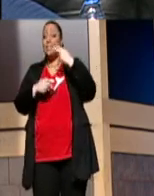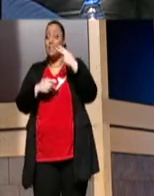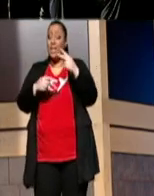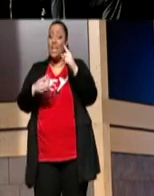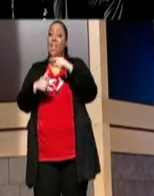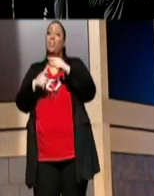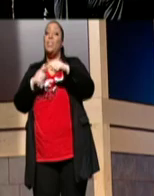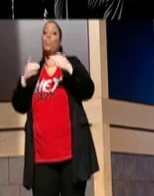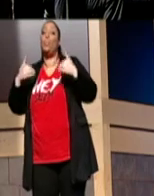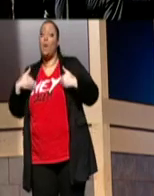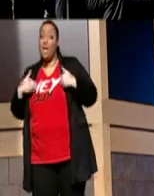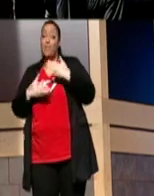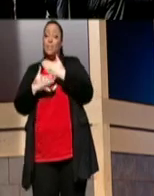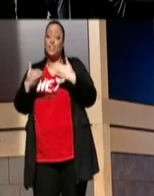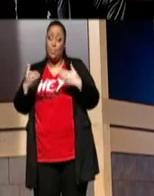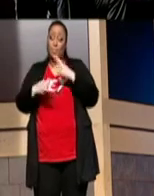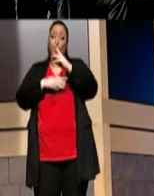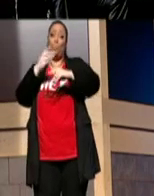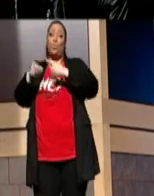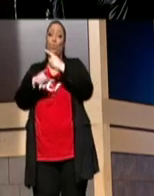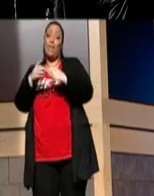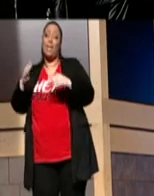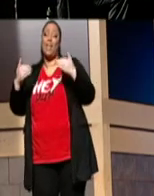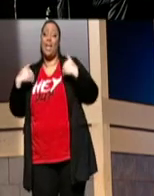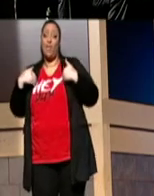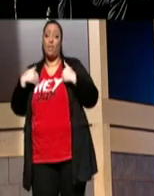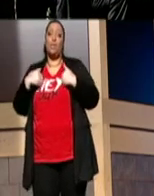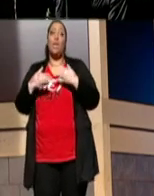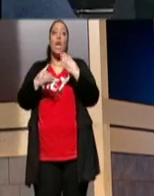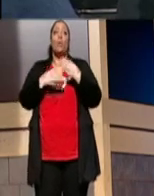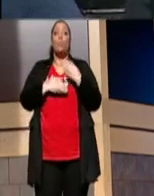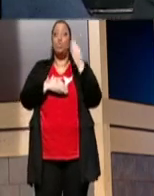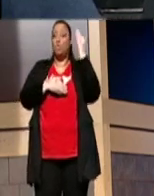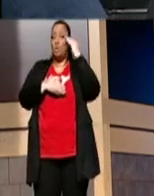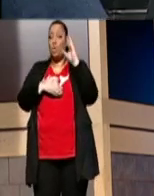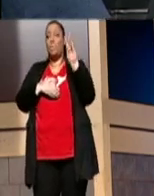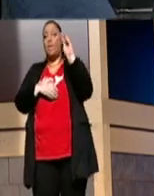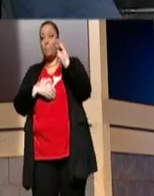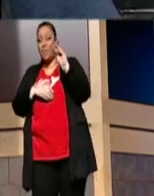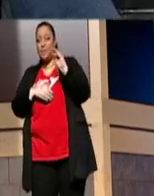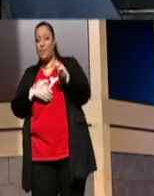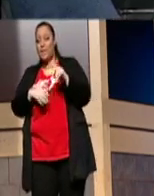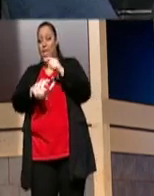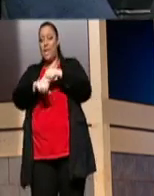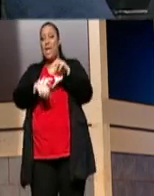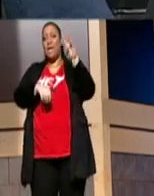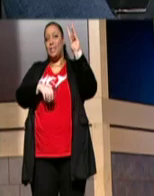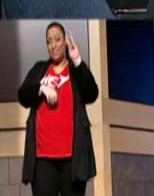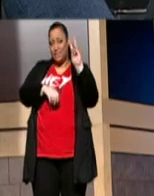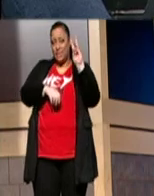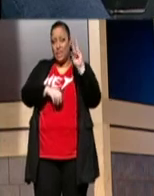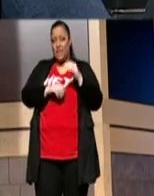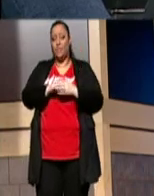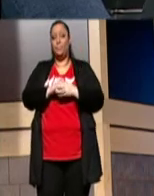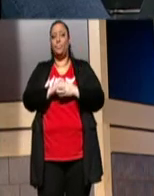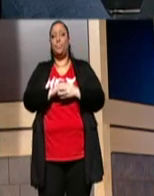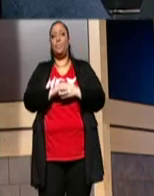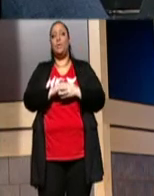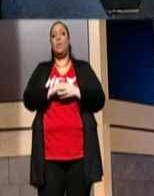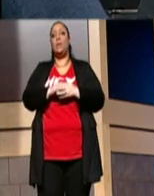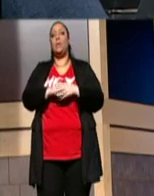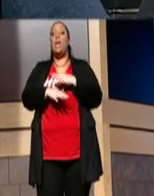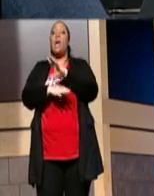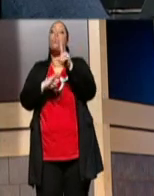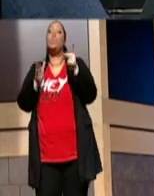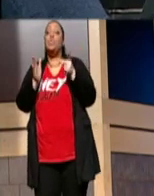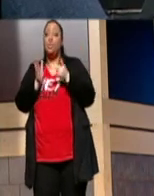Well, those of you who are watching, those of you who are online, I want you to know that Monday at 6 o'clock, Central Time. I'll be right back